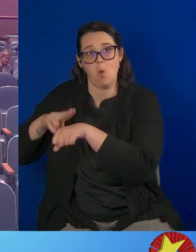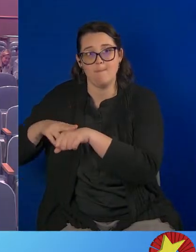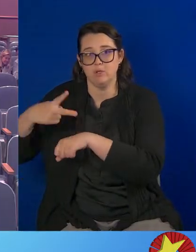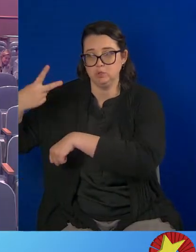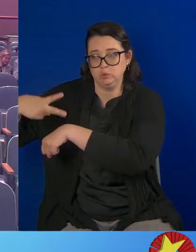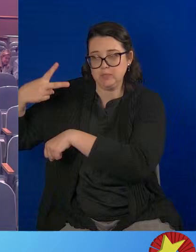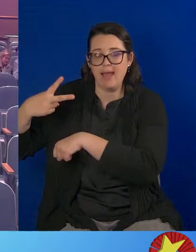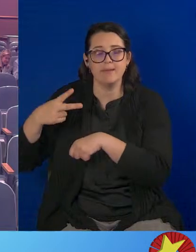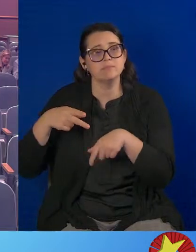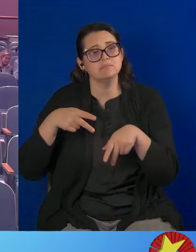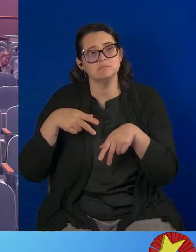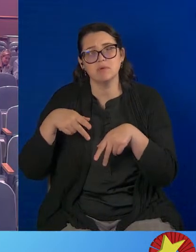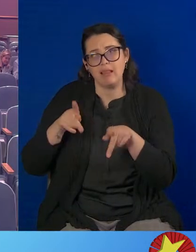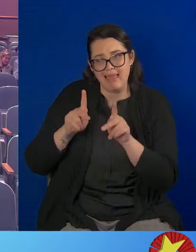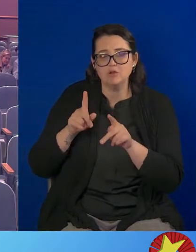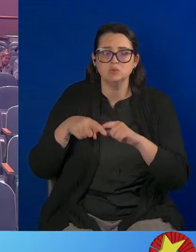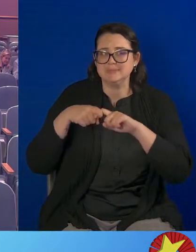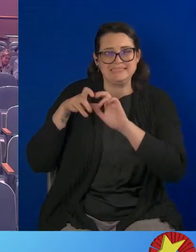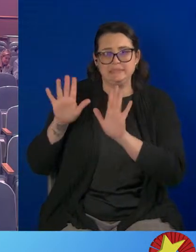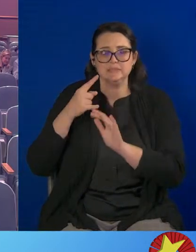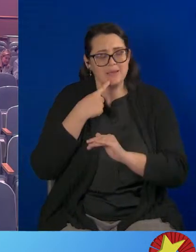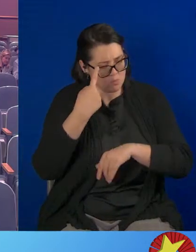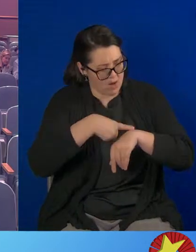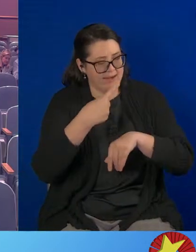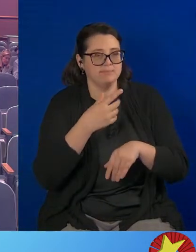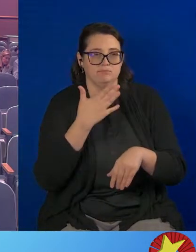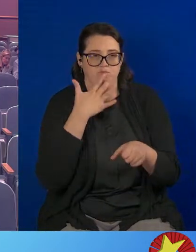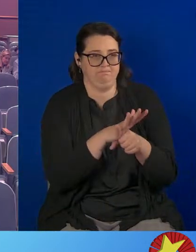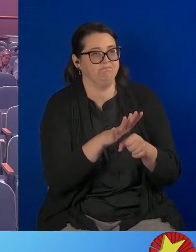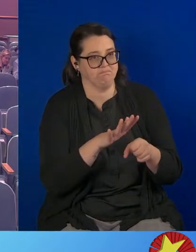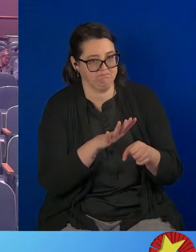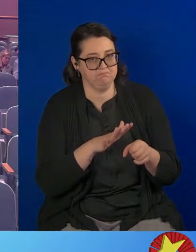it in one read. And then also on